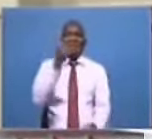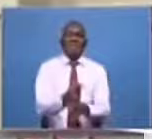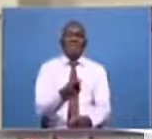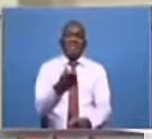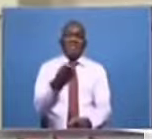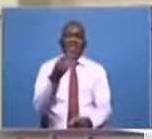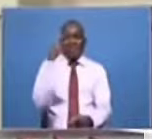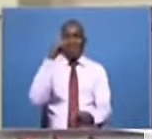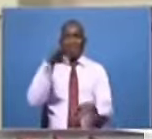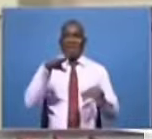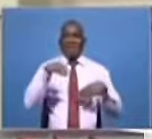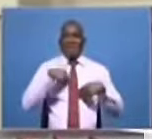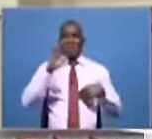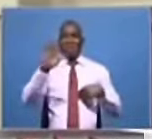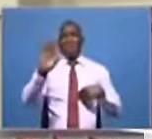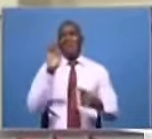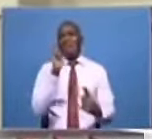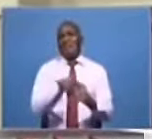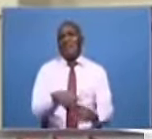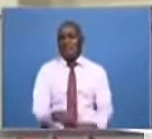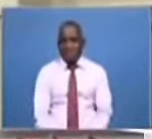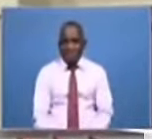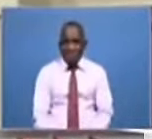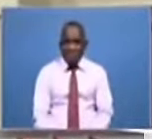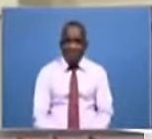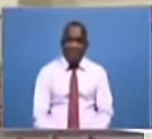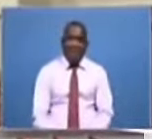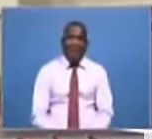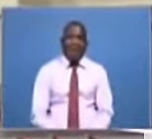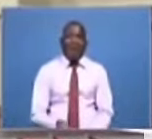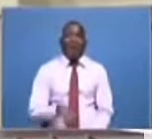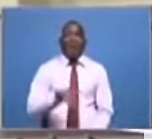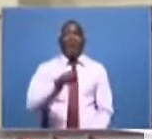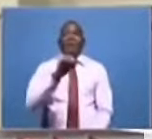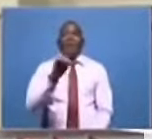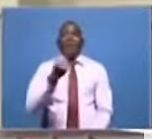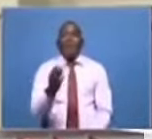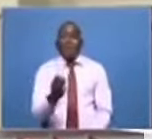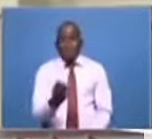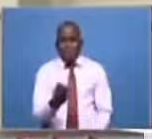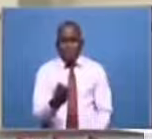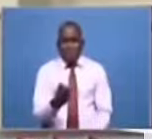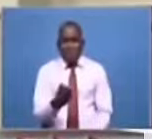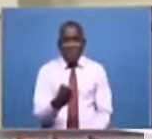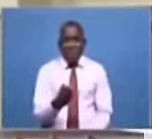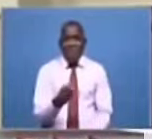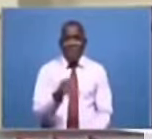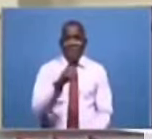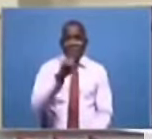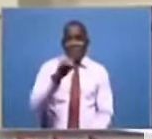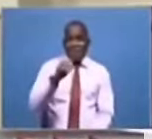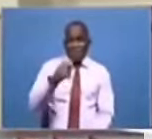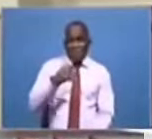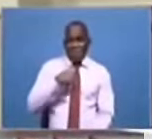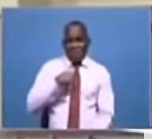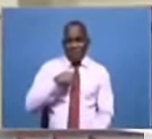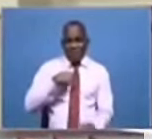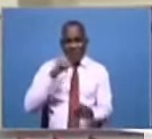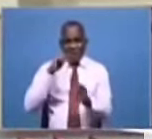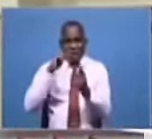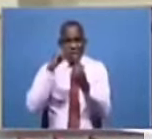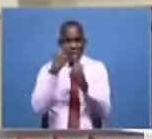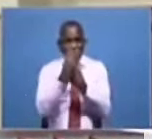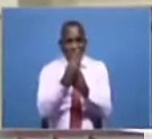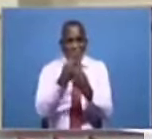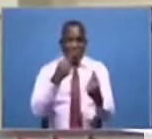the application being sought. And my lords, this is so, in my view,